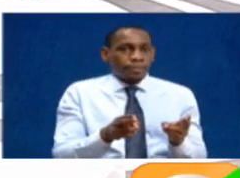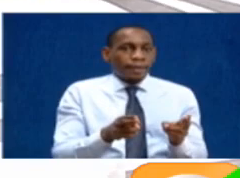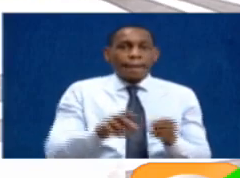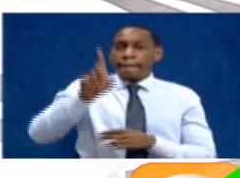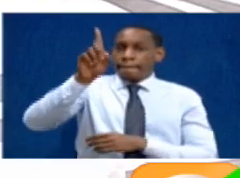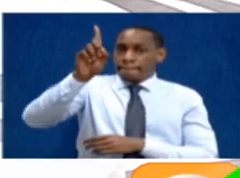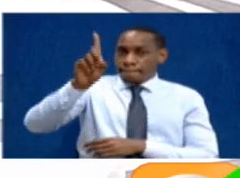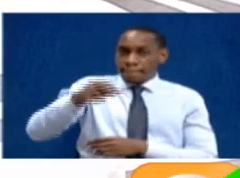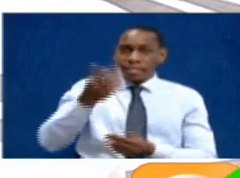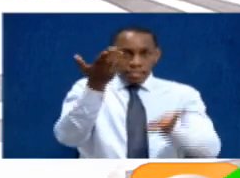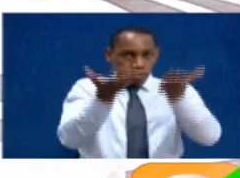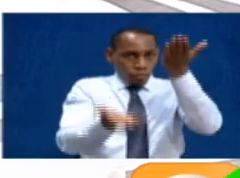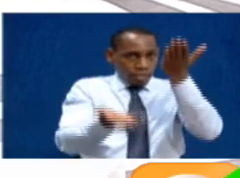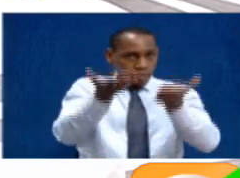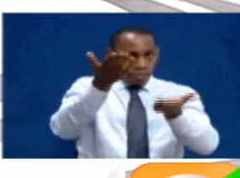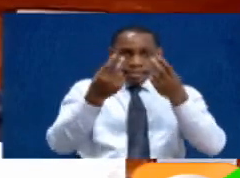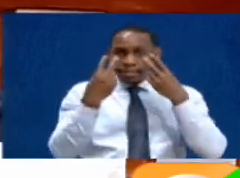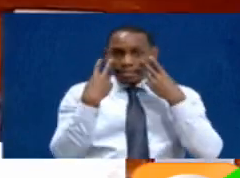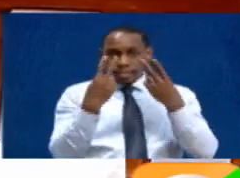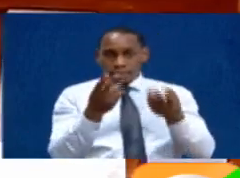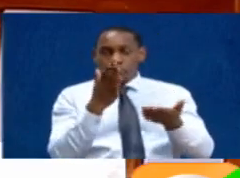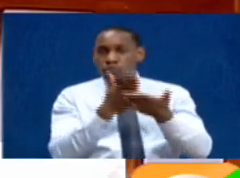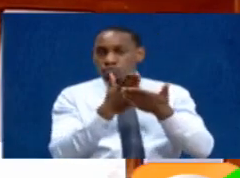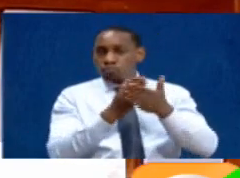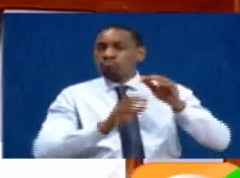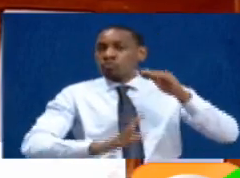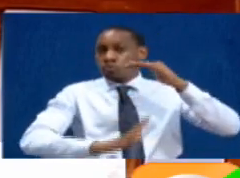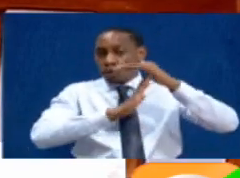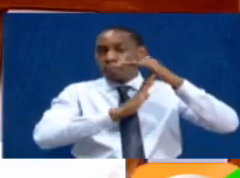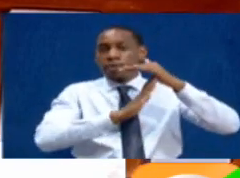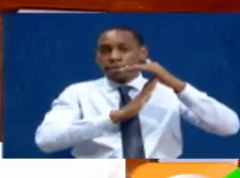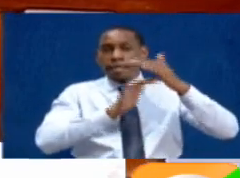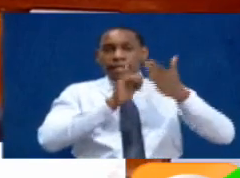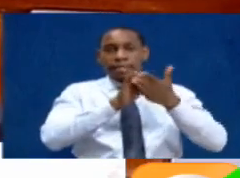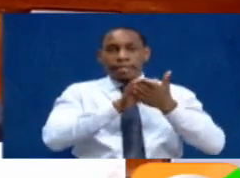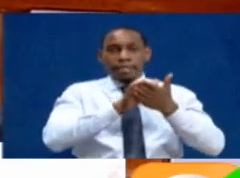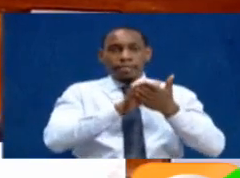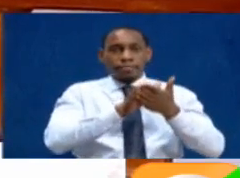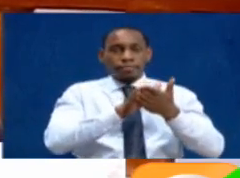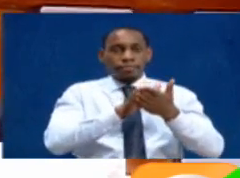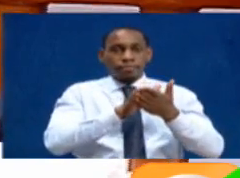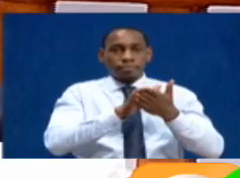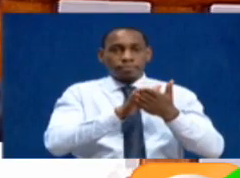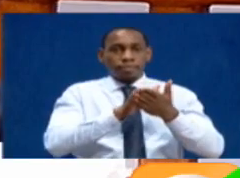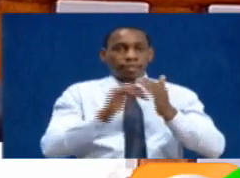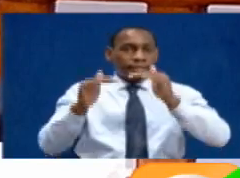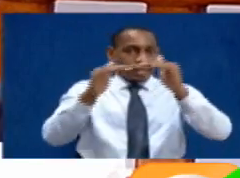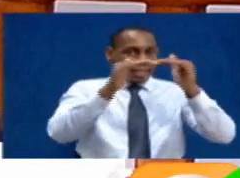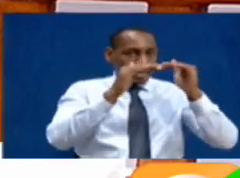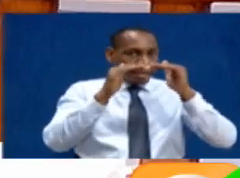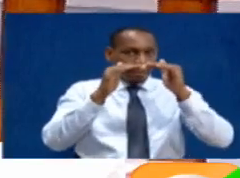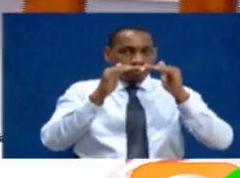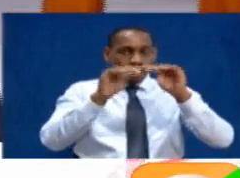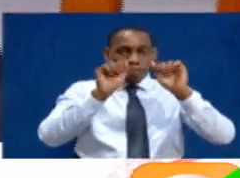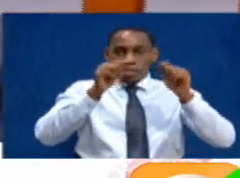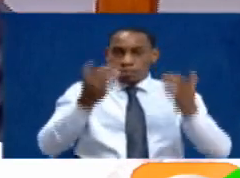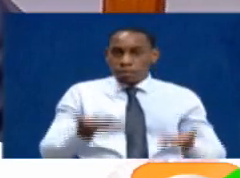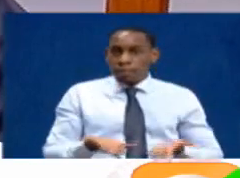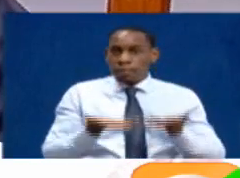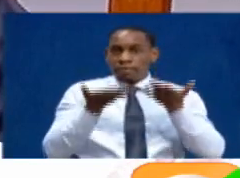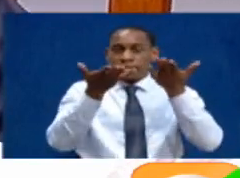You must be measured and be seen that you are up to that particular high level of